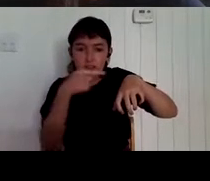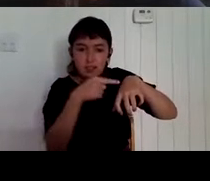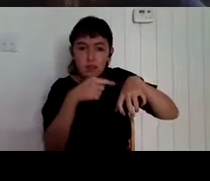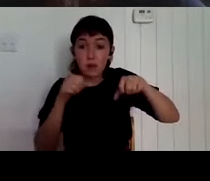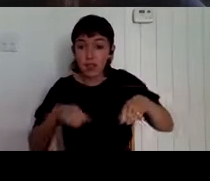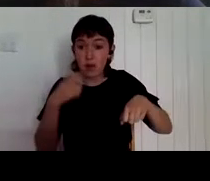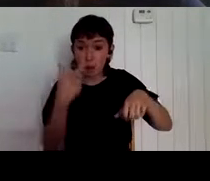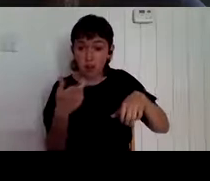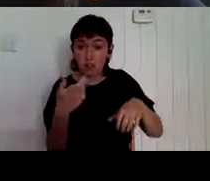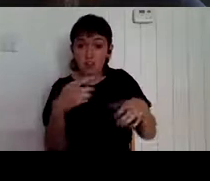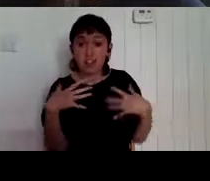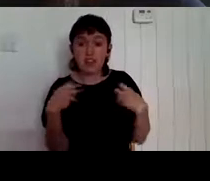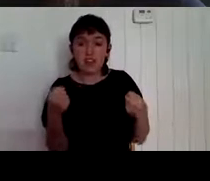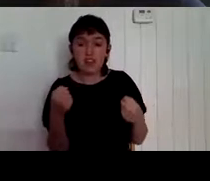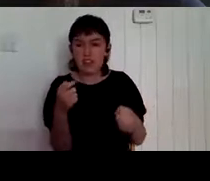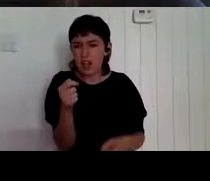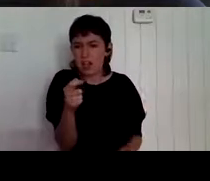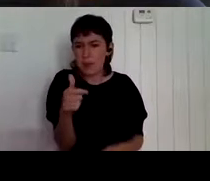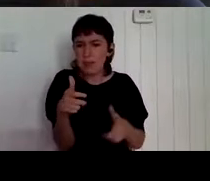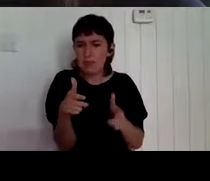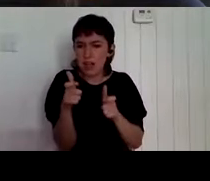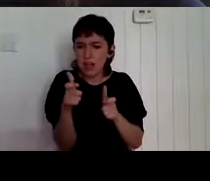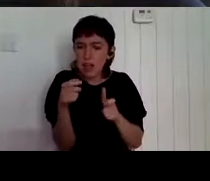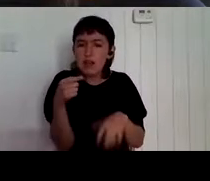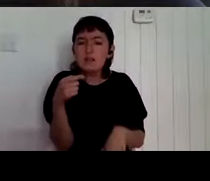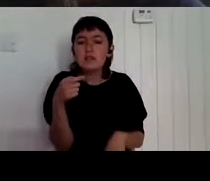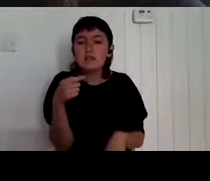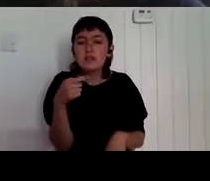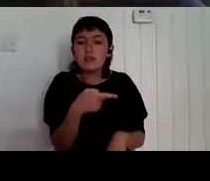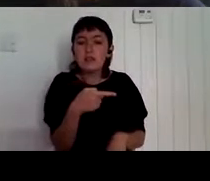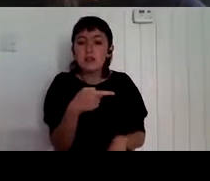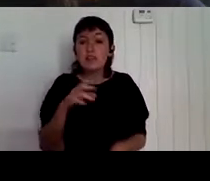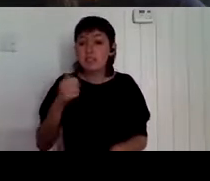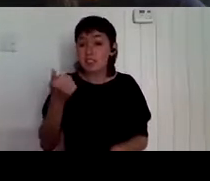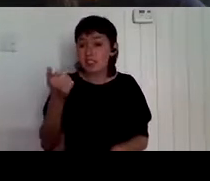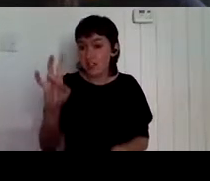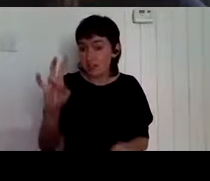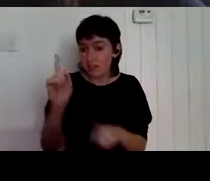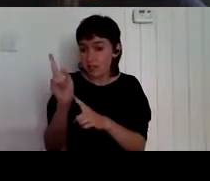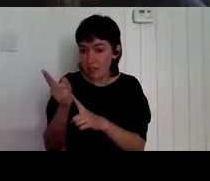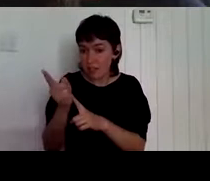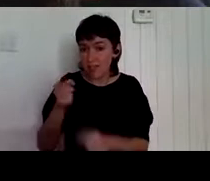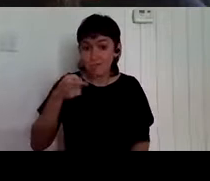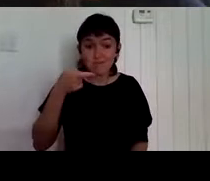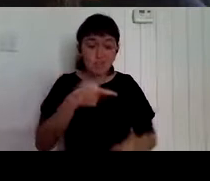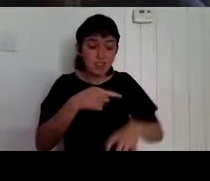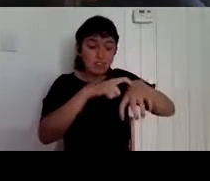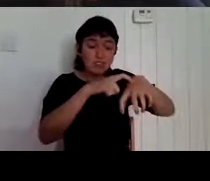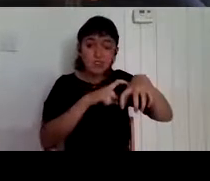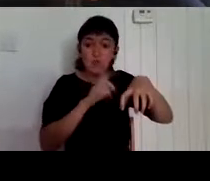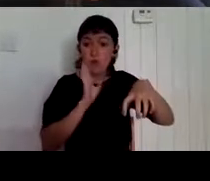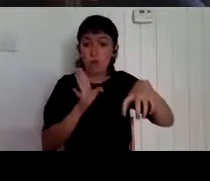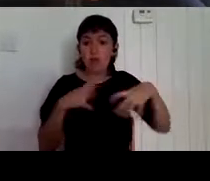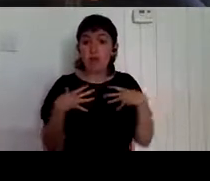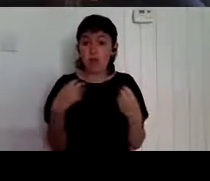this is sped up a little bit. But in the course of about 17 minutes, this wound is going to fully heal.